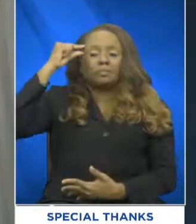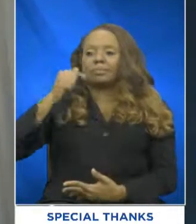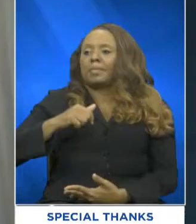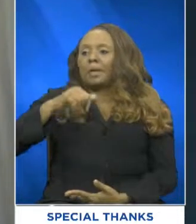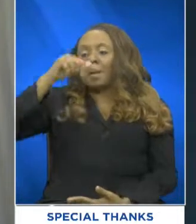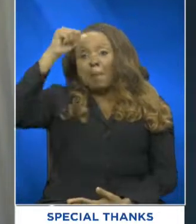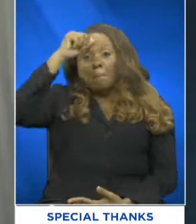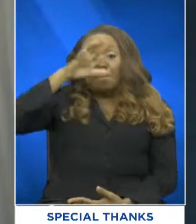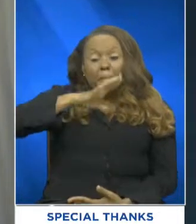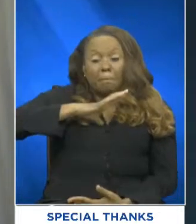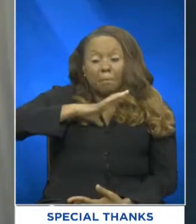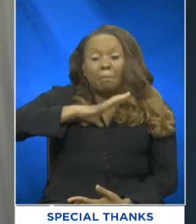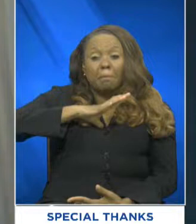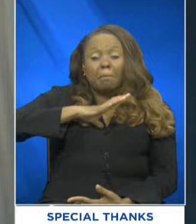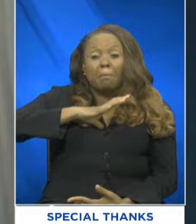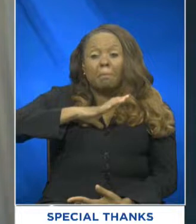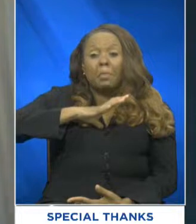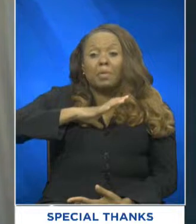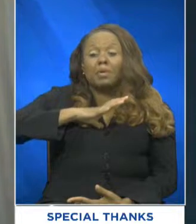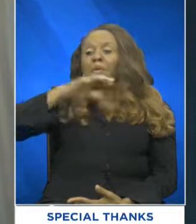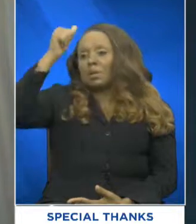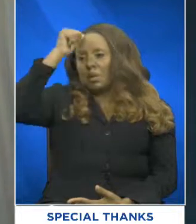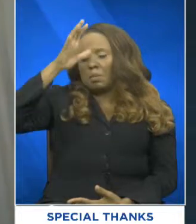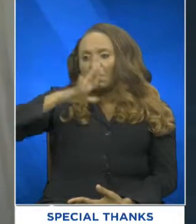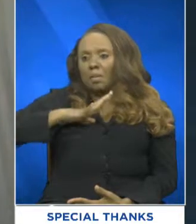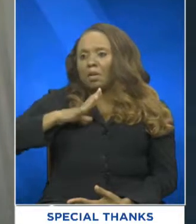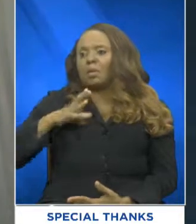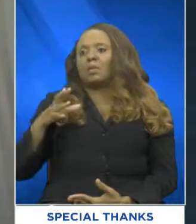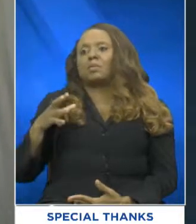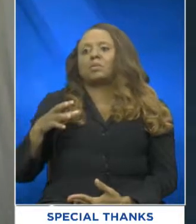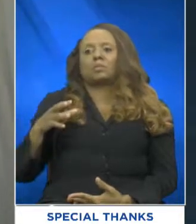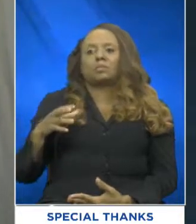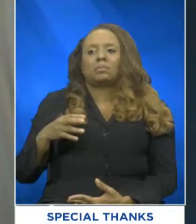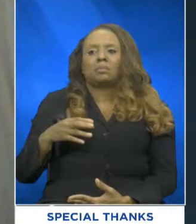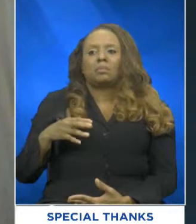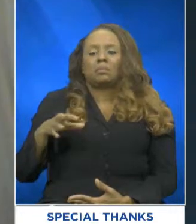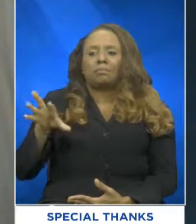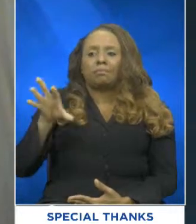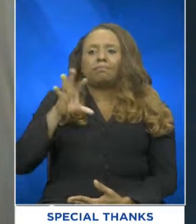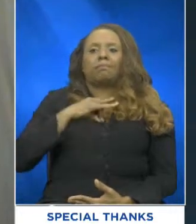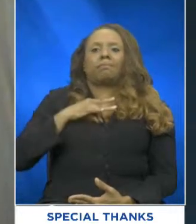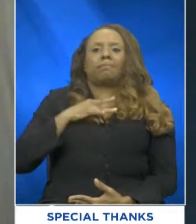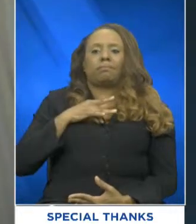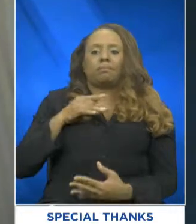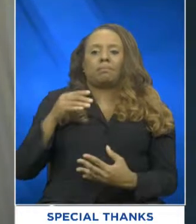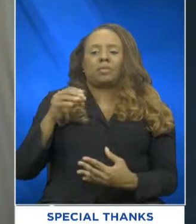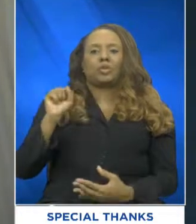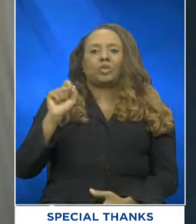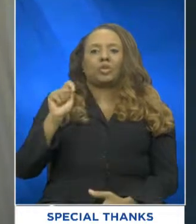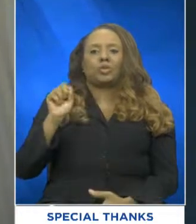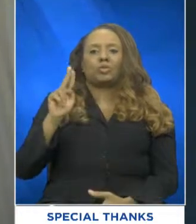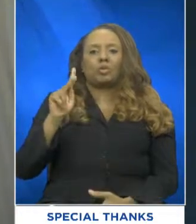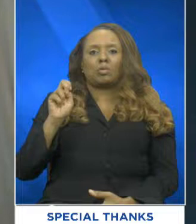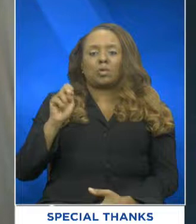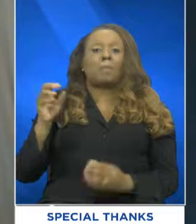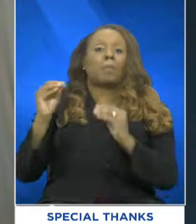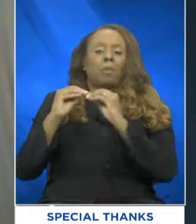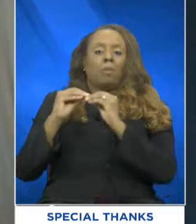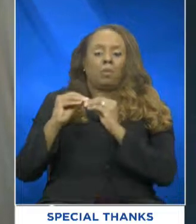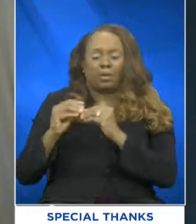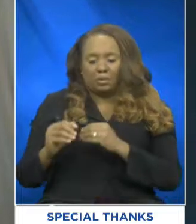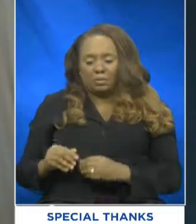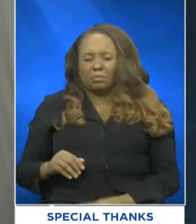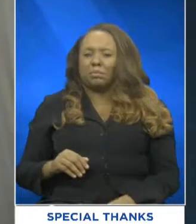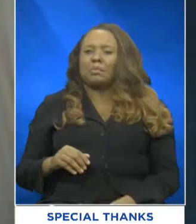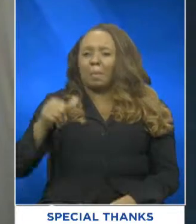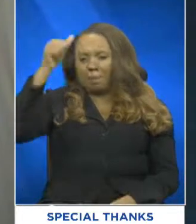Males are more susceptible to strokes than females. The third thing, which I